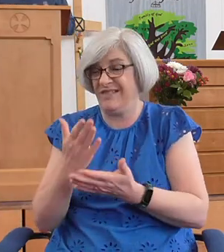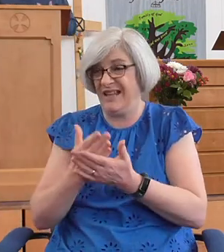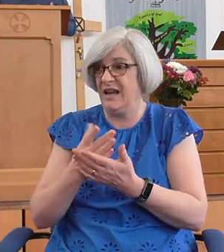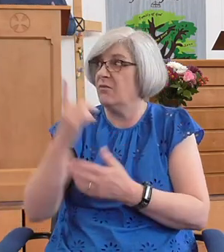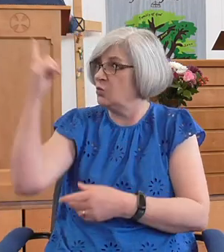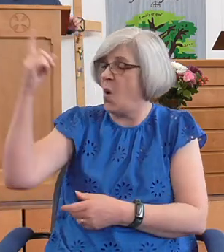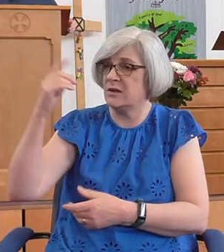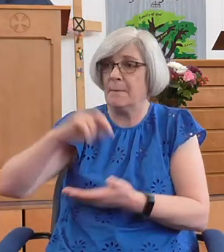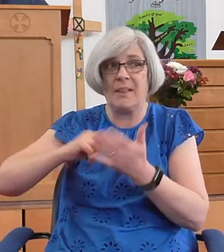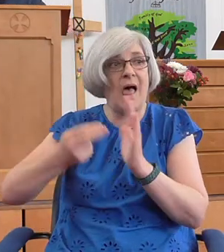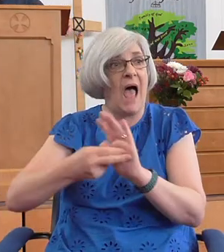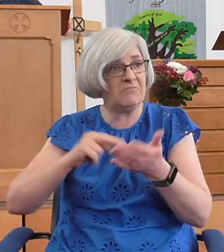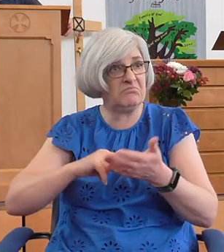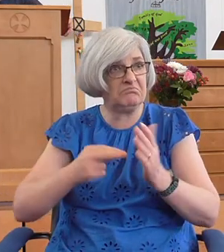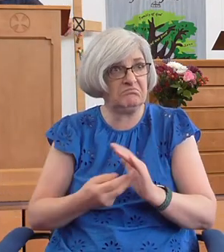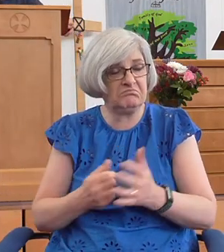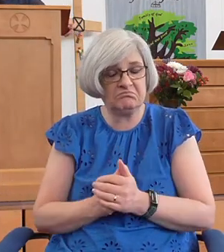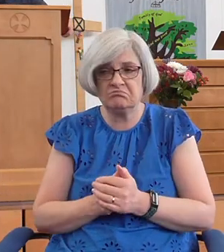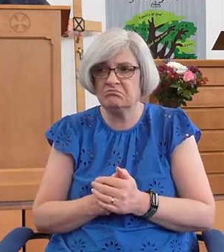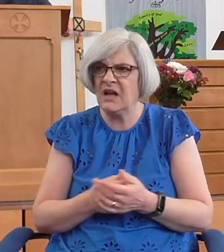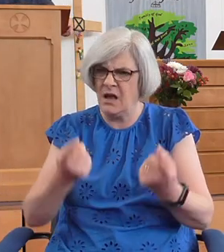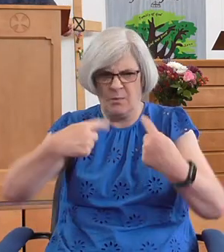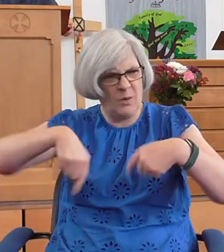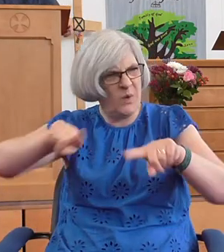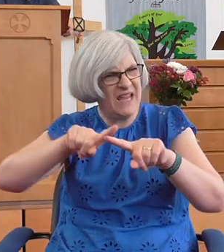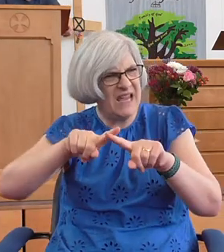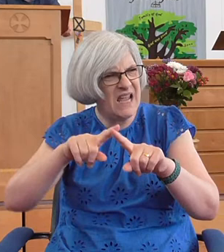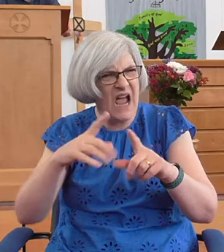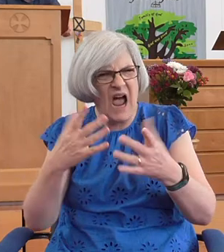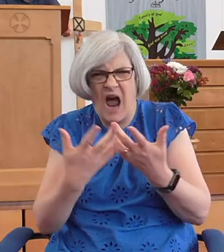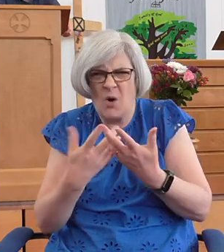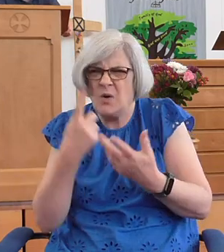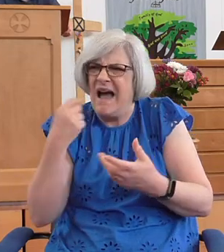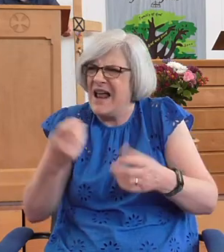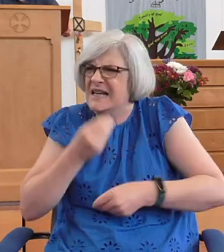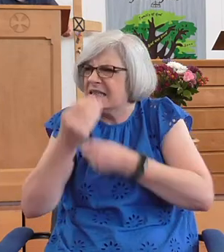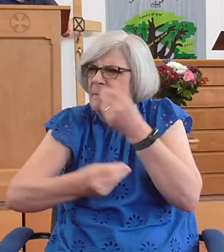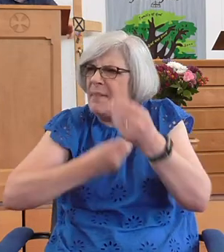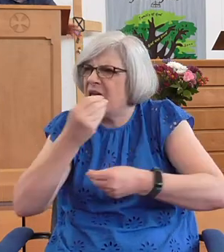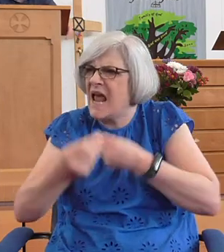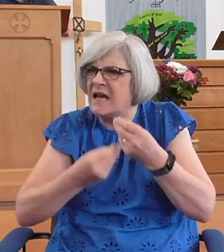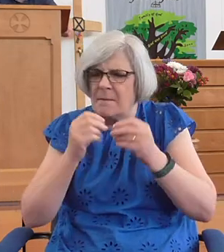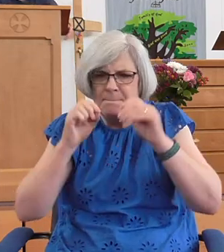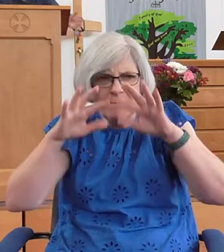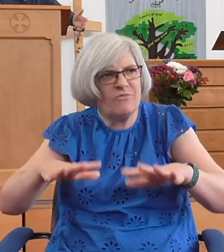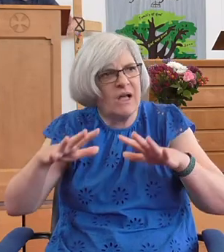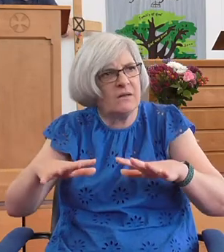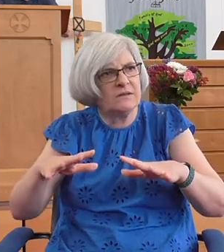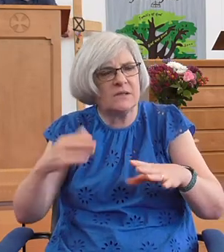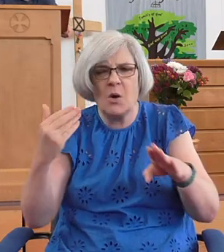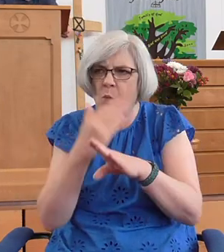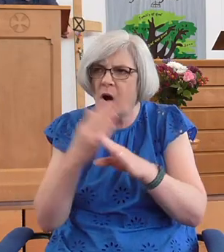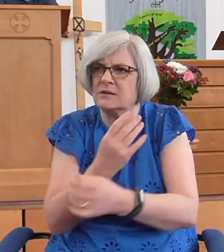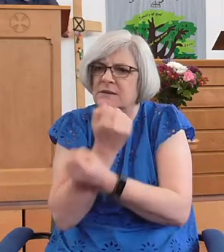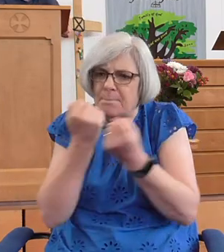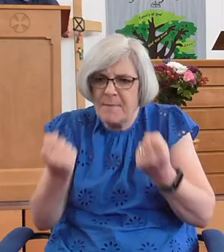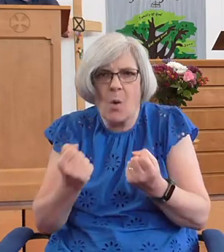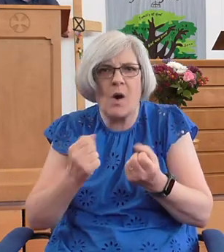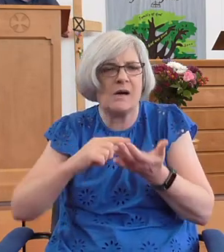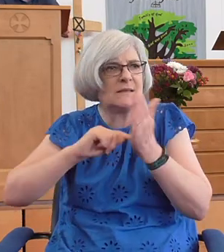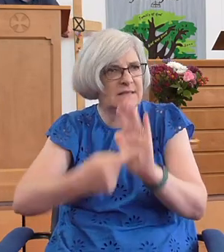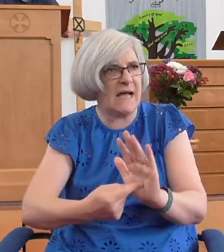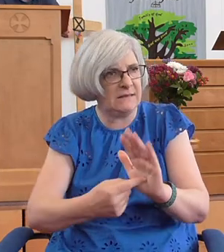What are we to make of this explanation of these miracles, these works of power, wonders, or signs?